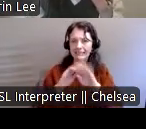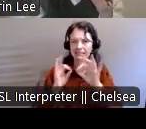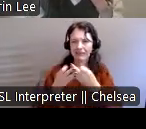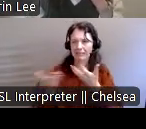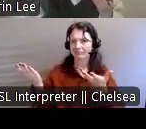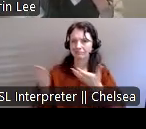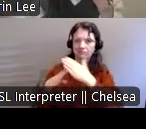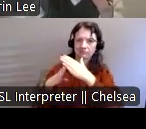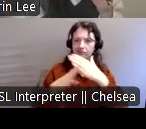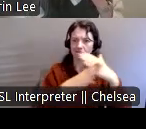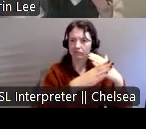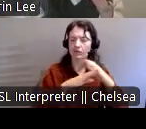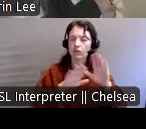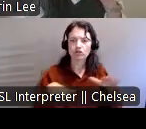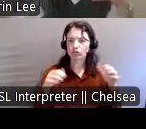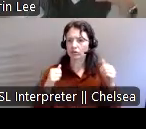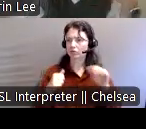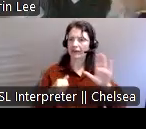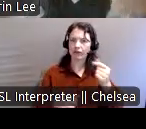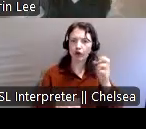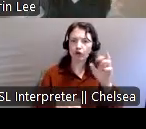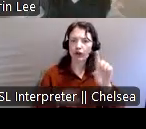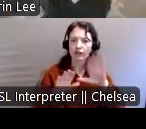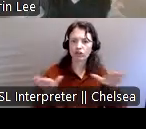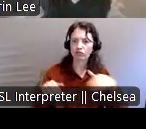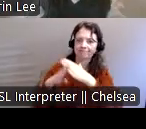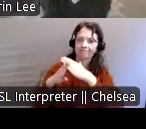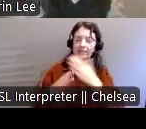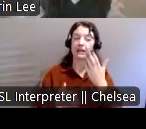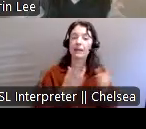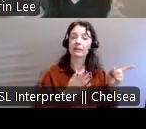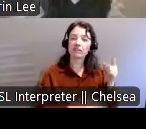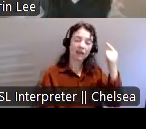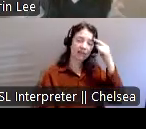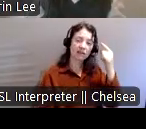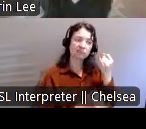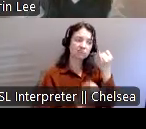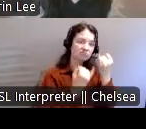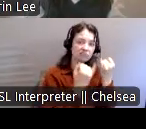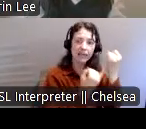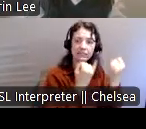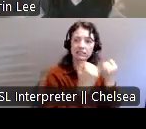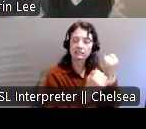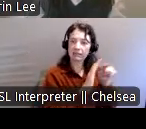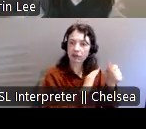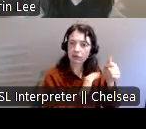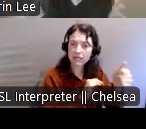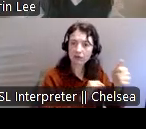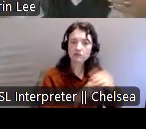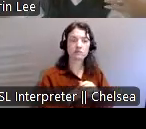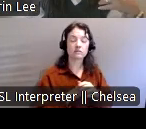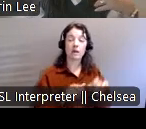their children and their grandchildren, notions of suicidal ideation, potential